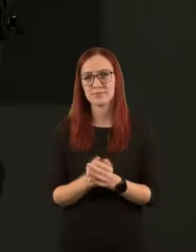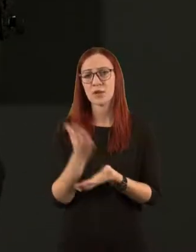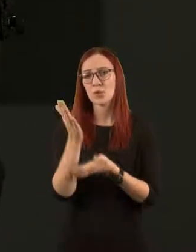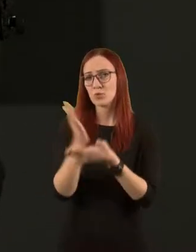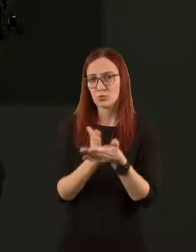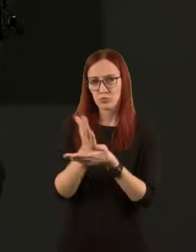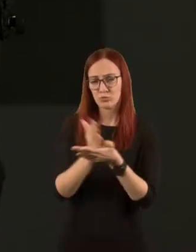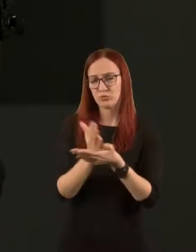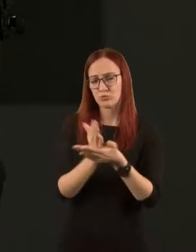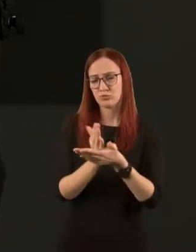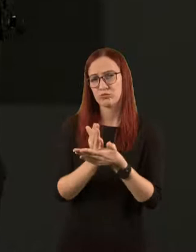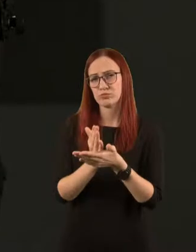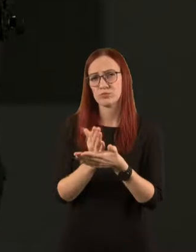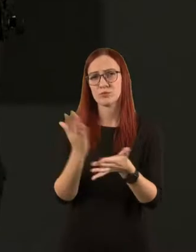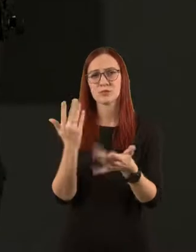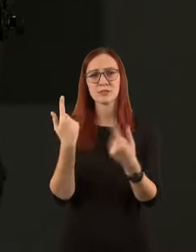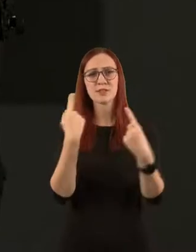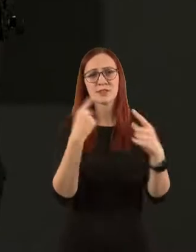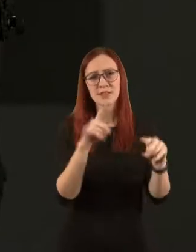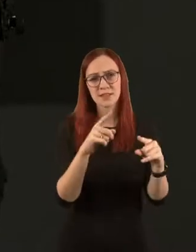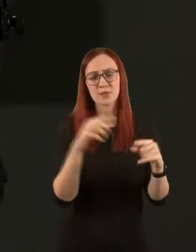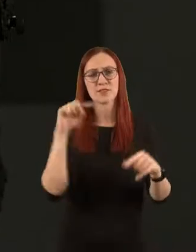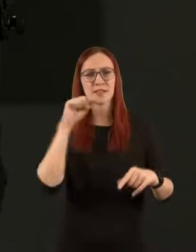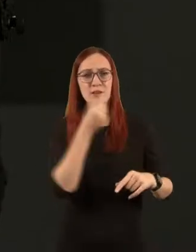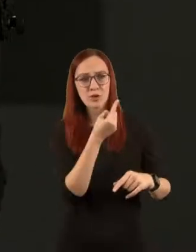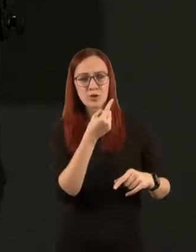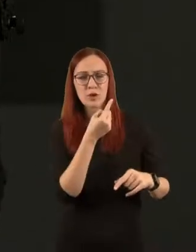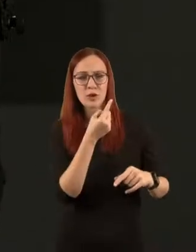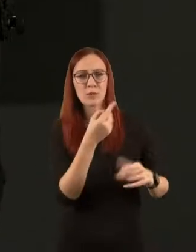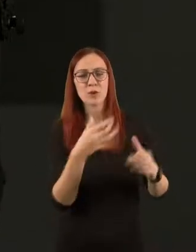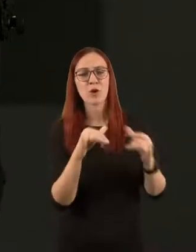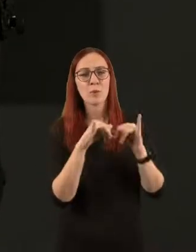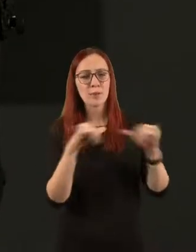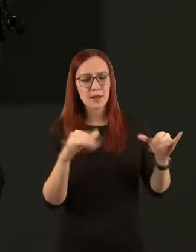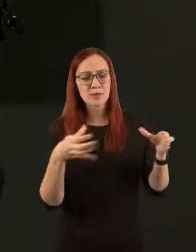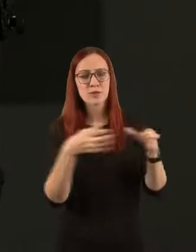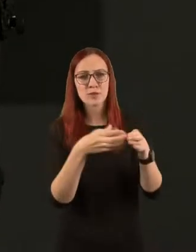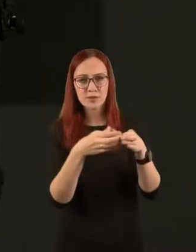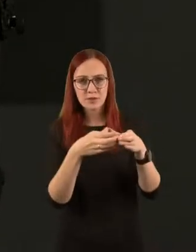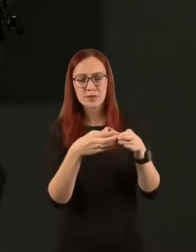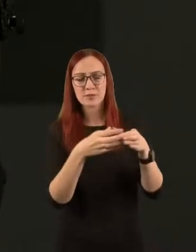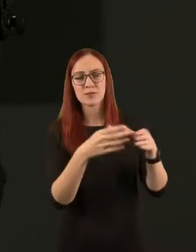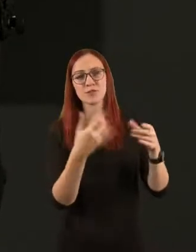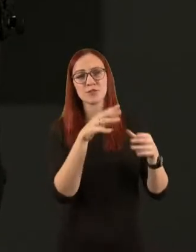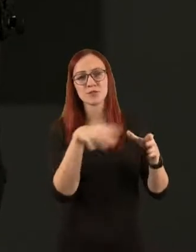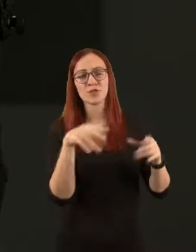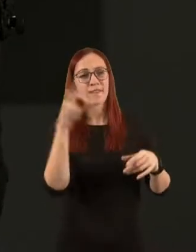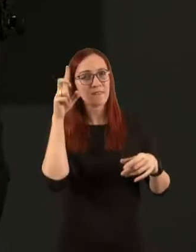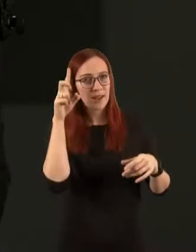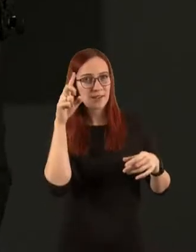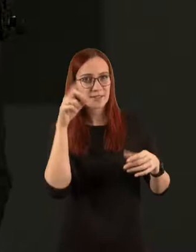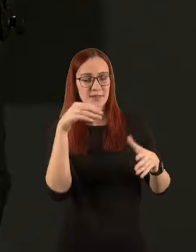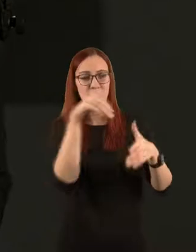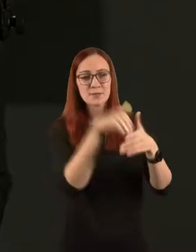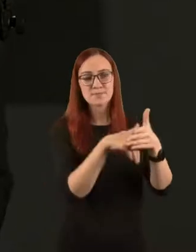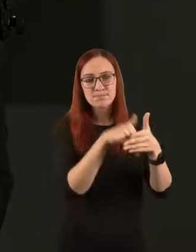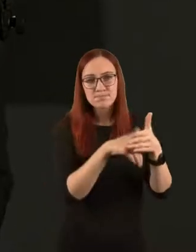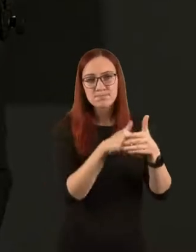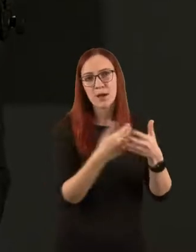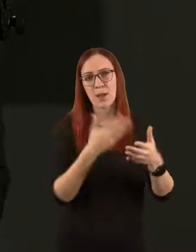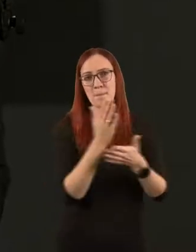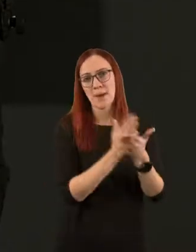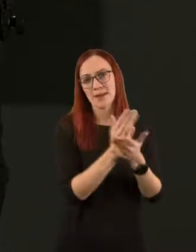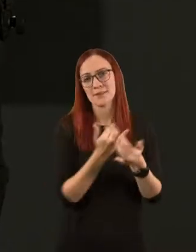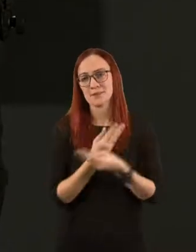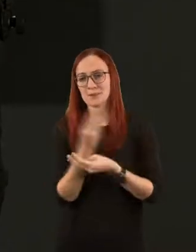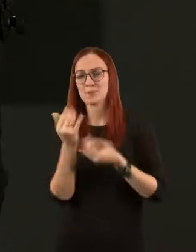for Lithuania by using the experience that have been accumulated by